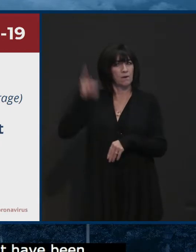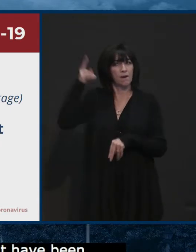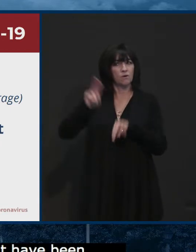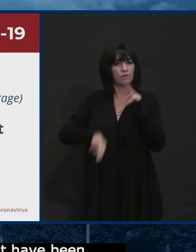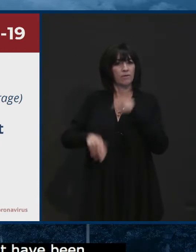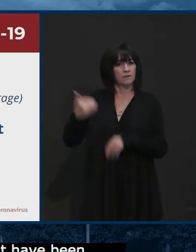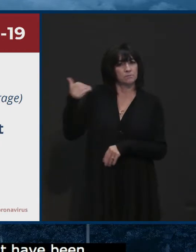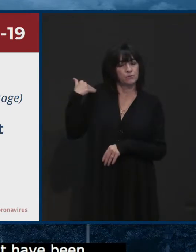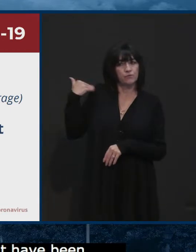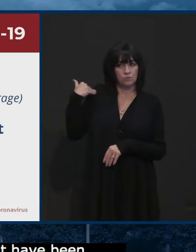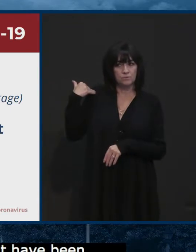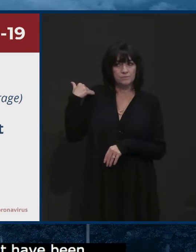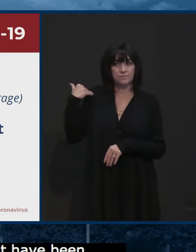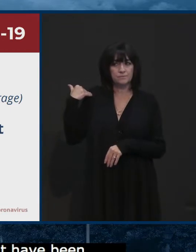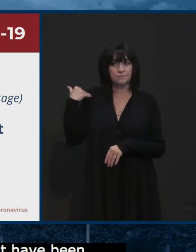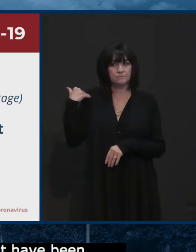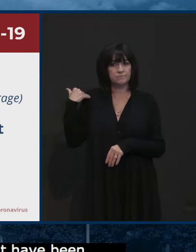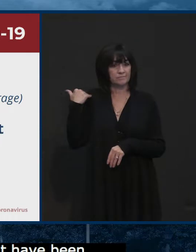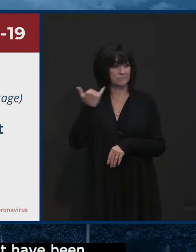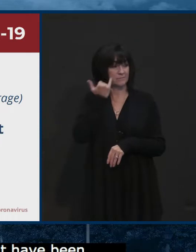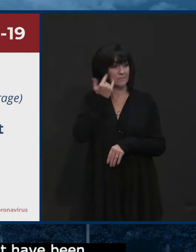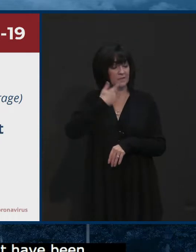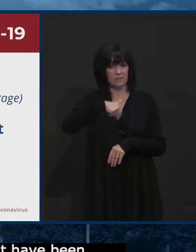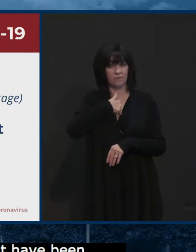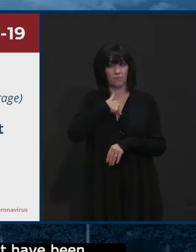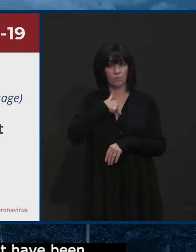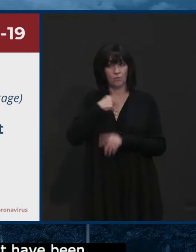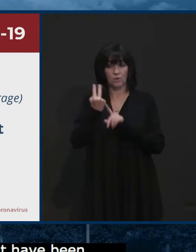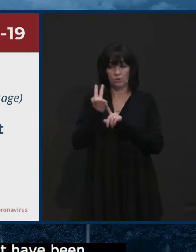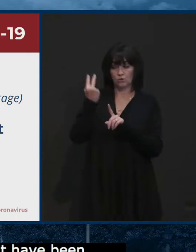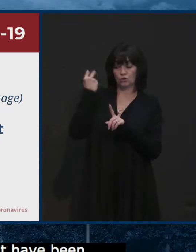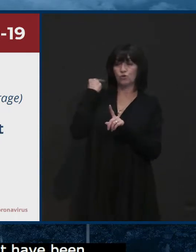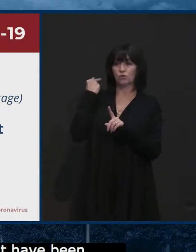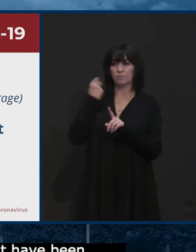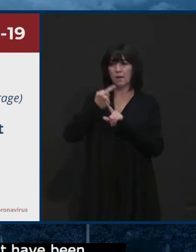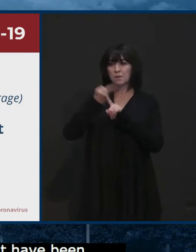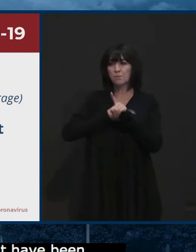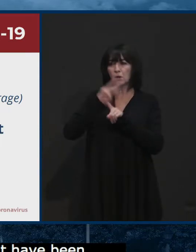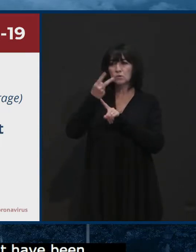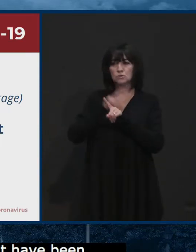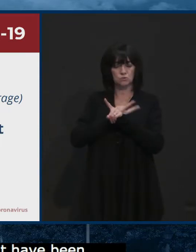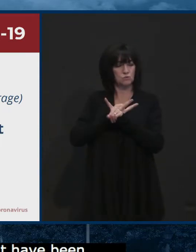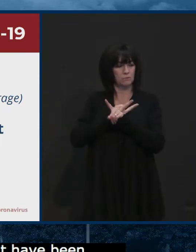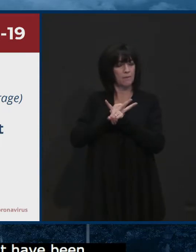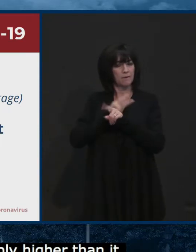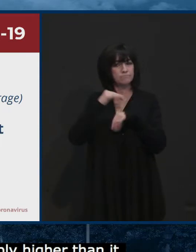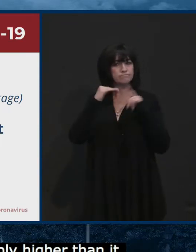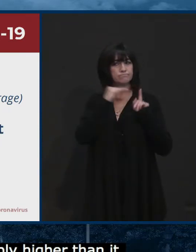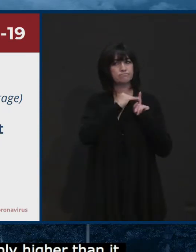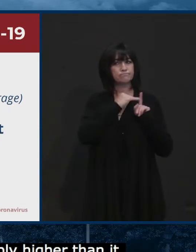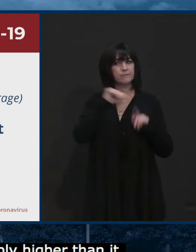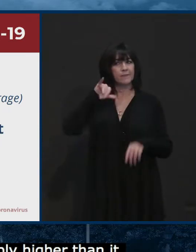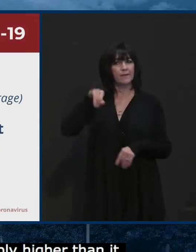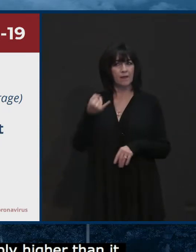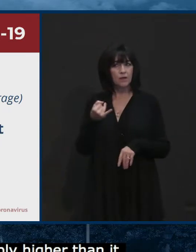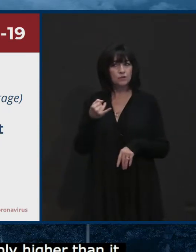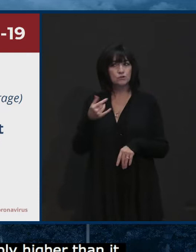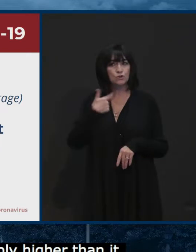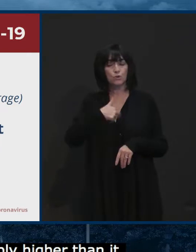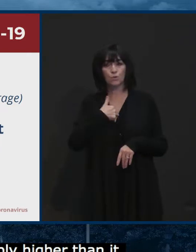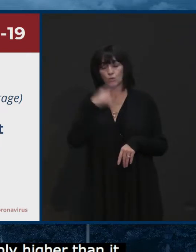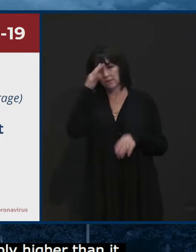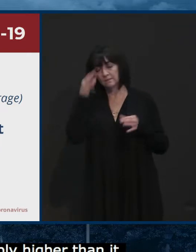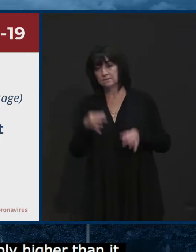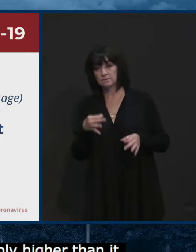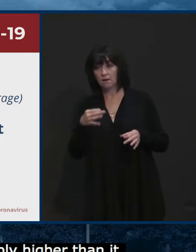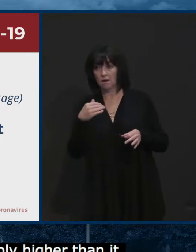be. Going back a month or two during the summertime, AJ, when we were thinking about whether we were on or off a quarantine list